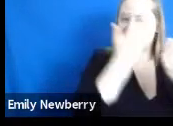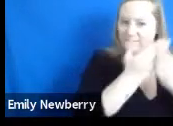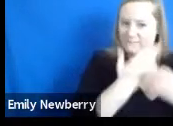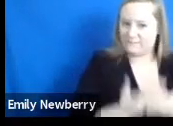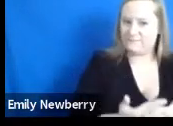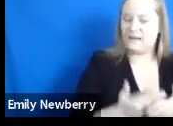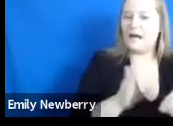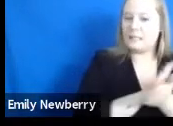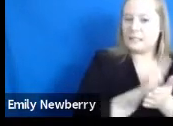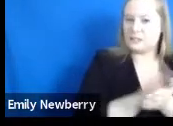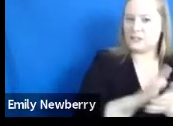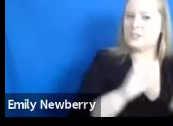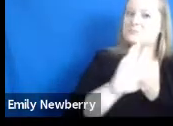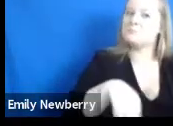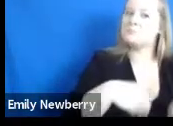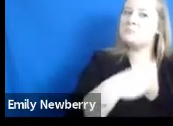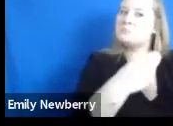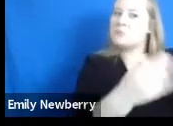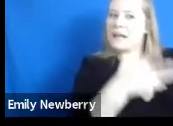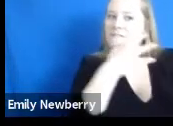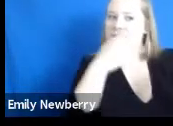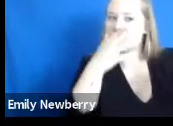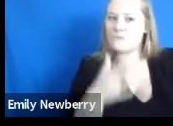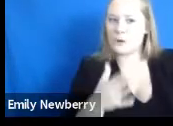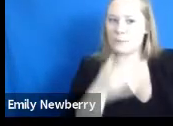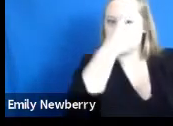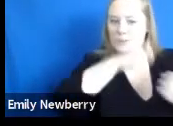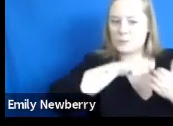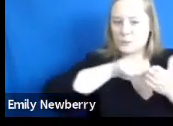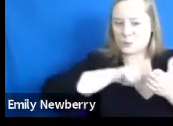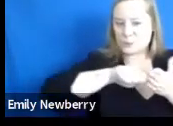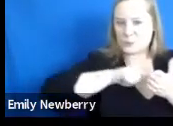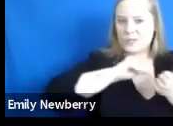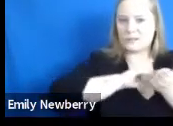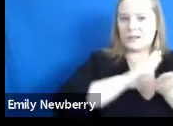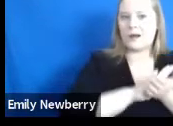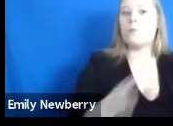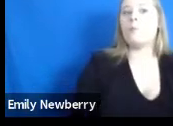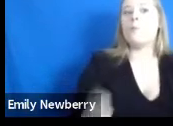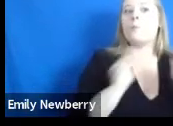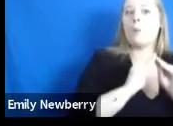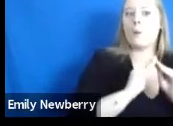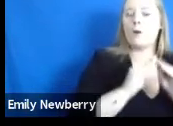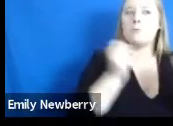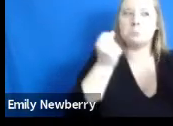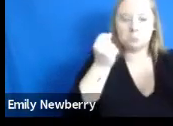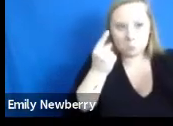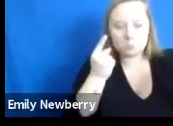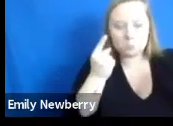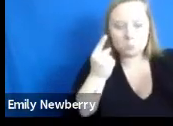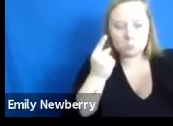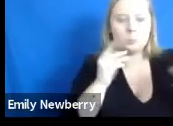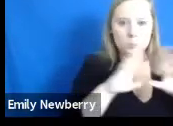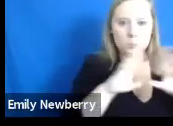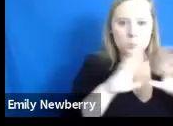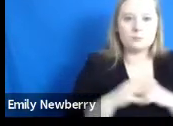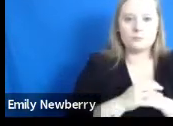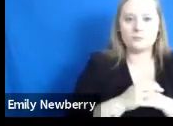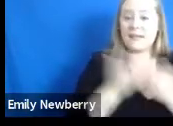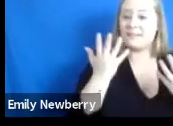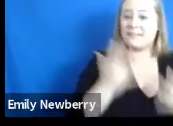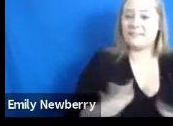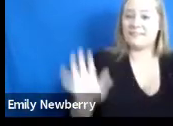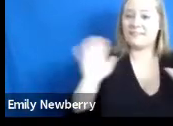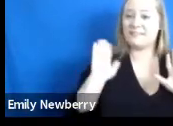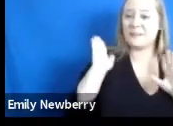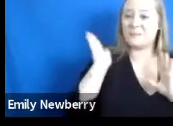with the farmers just because the written documentations are more helpful for them to understand. So that was all about my